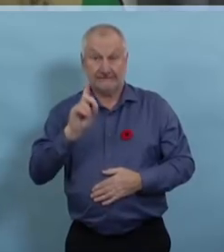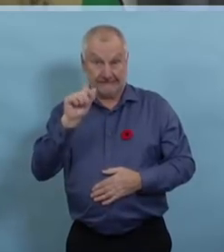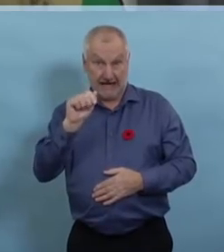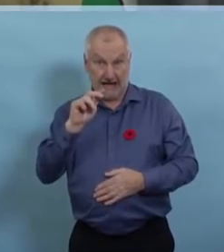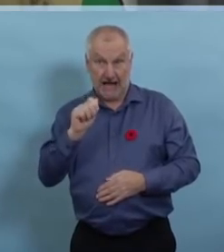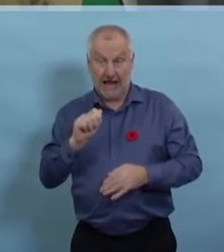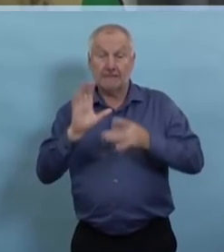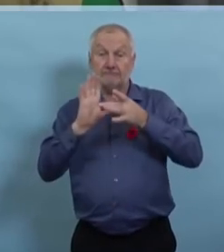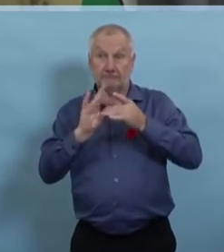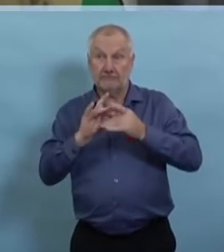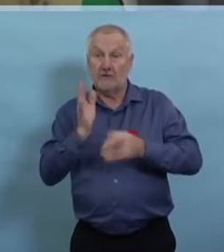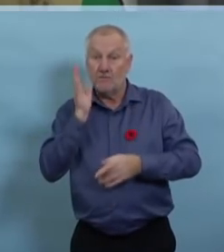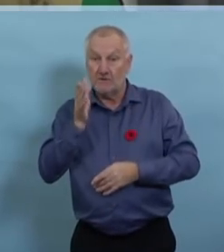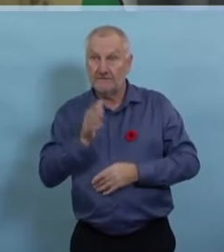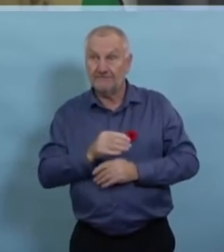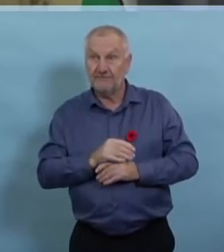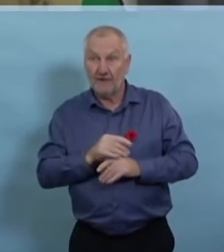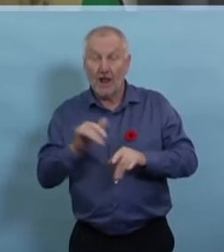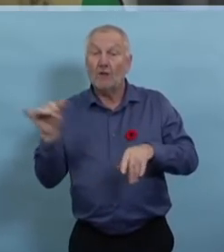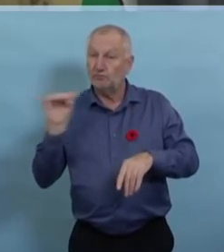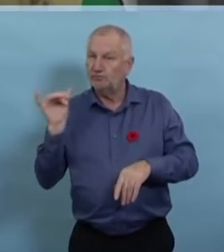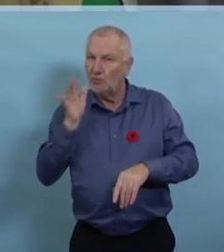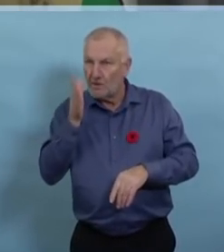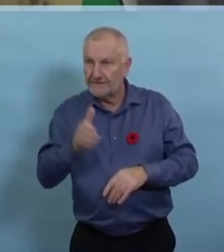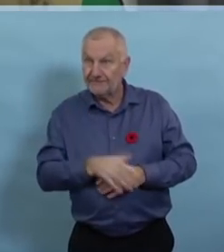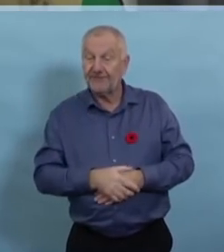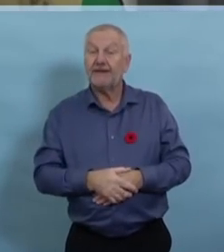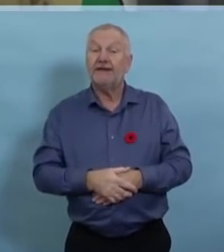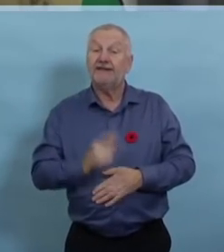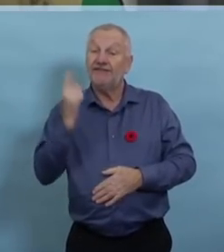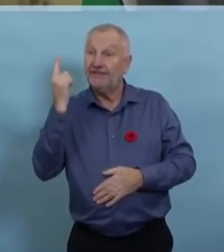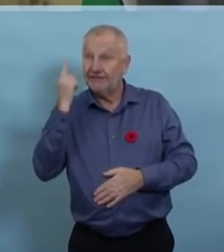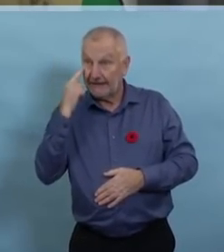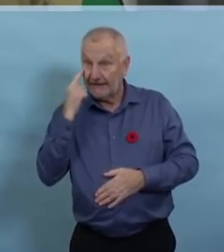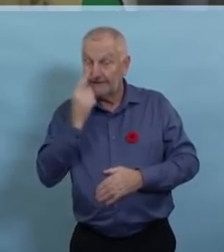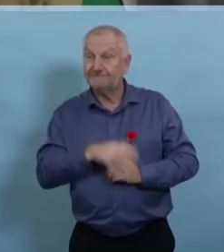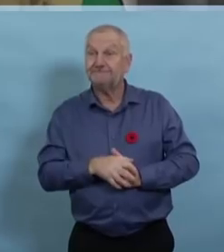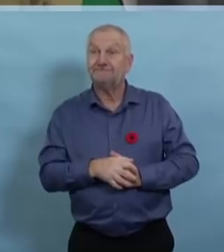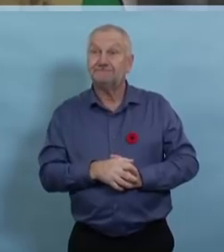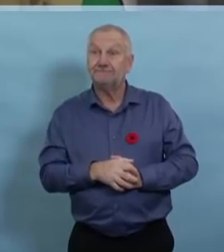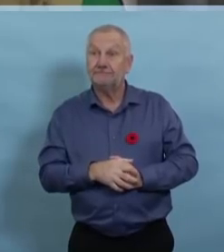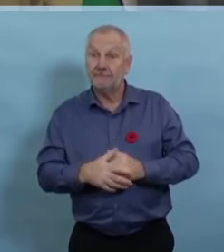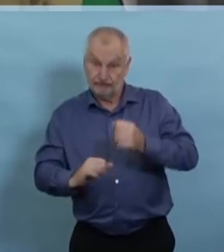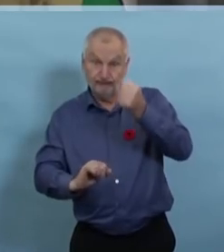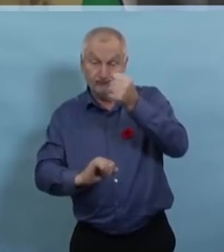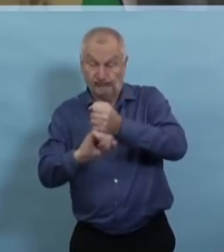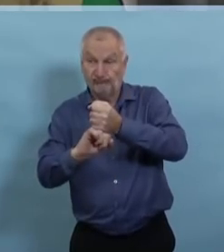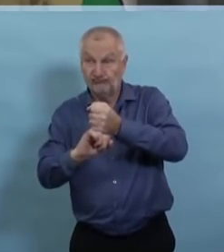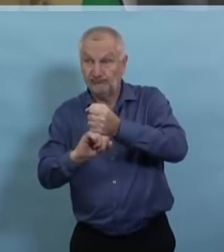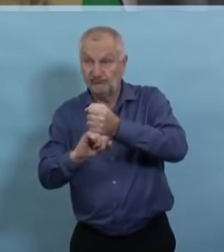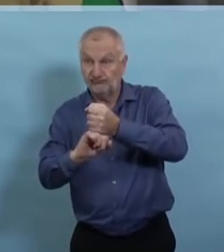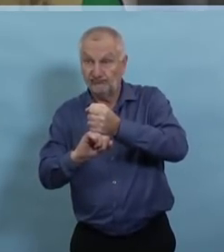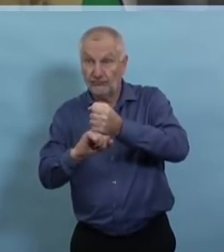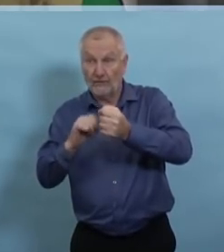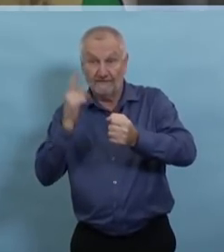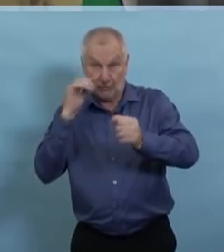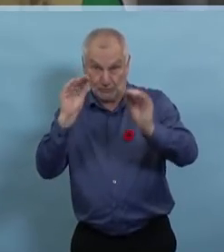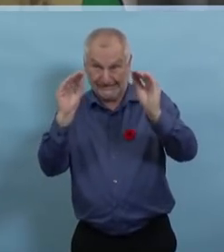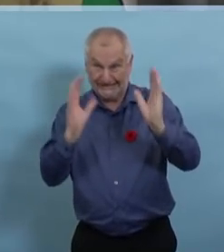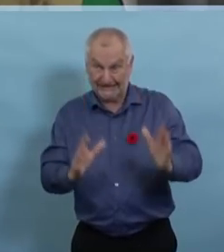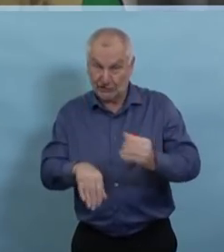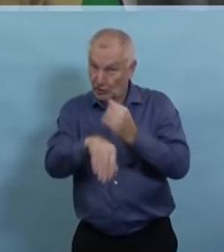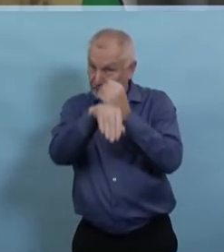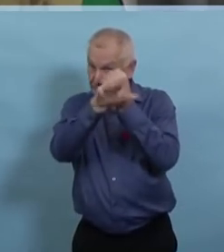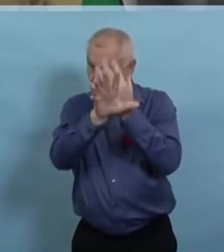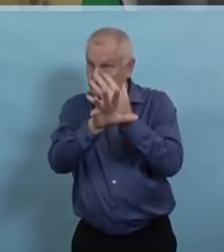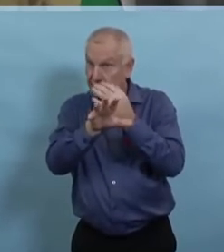sure, but it's certainly going to, you know, be supportive of those teachers who are doing remote learning now within the system.